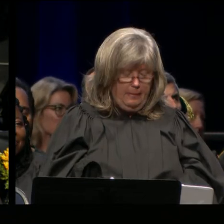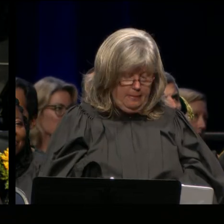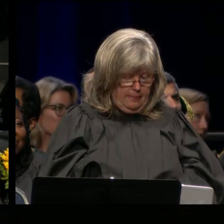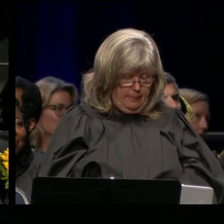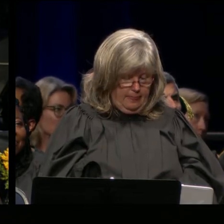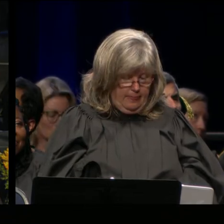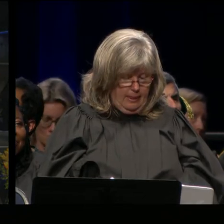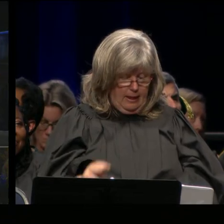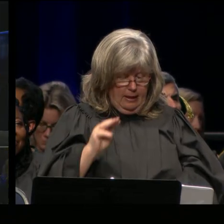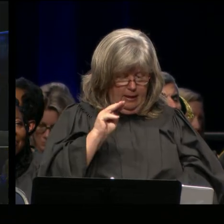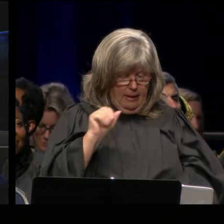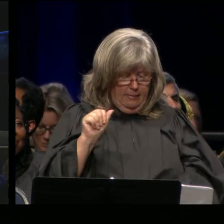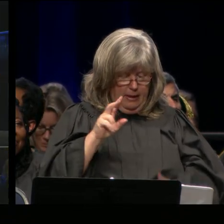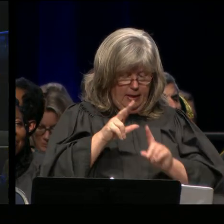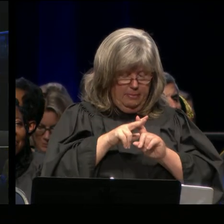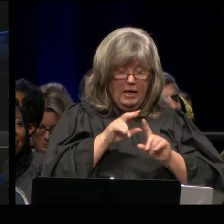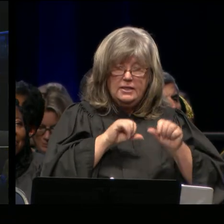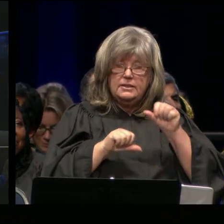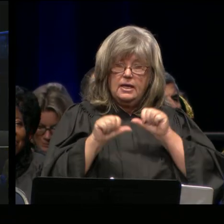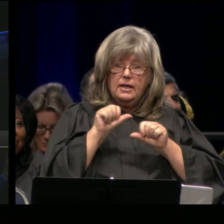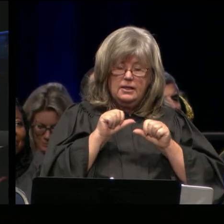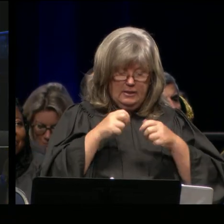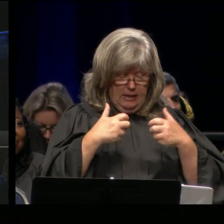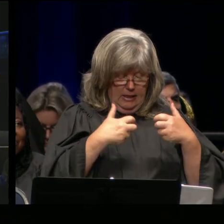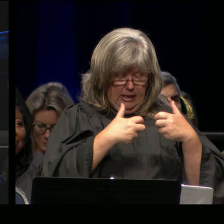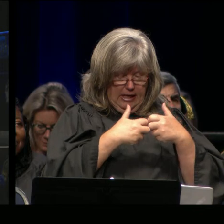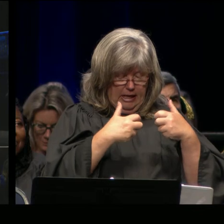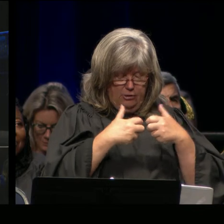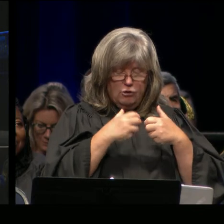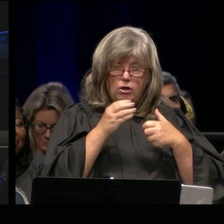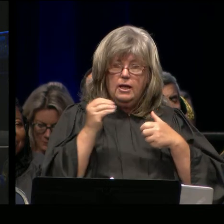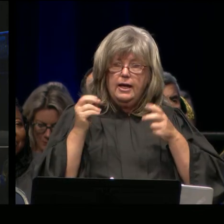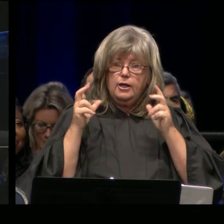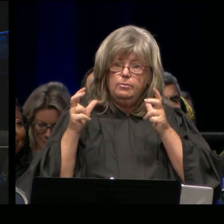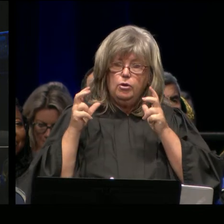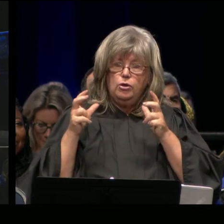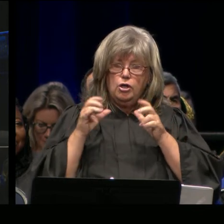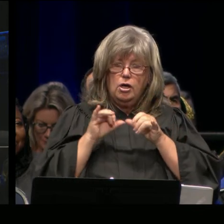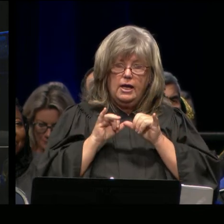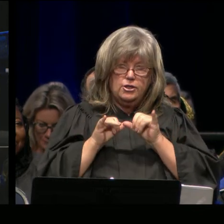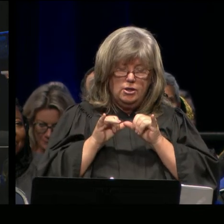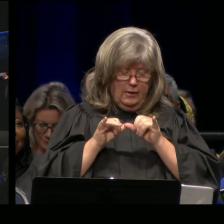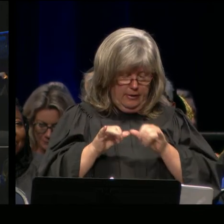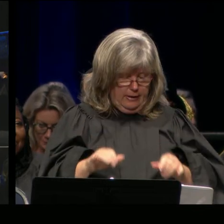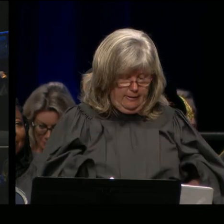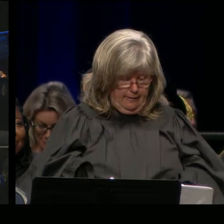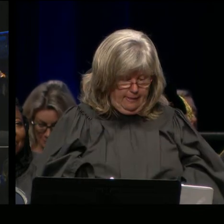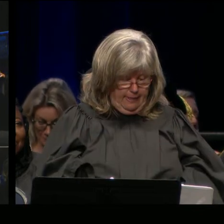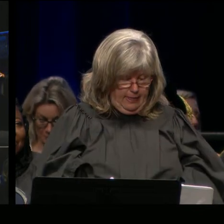Master of Applied Science in Electrical and Computer Engineering.